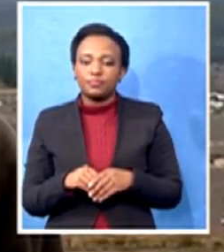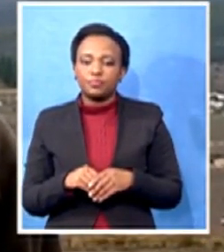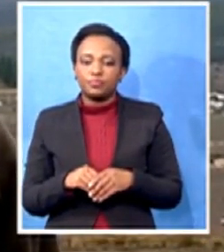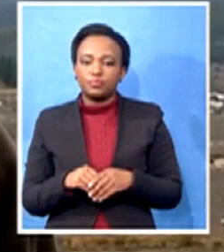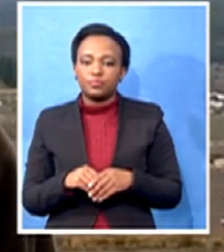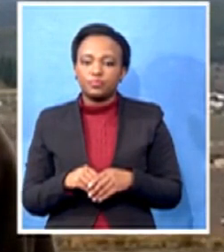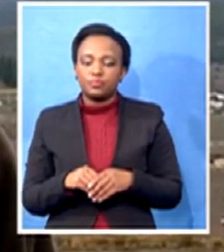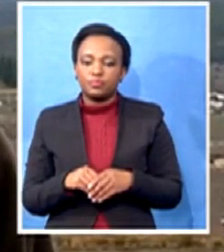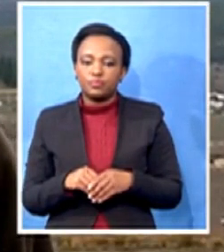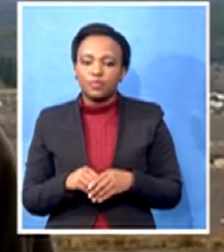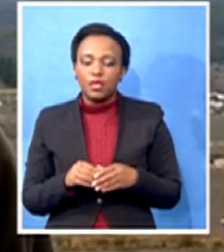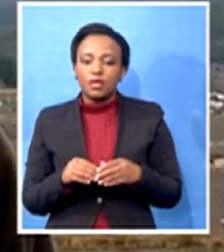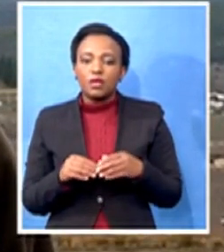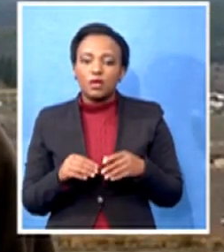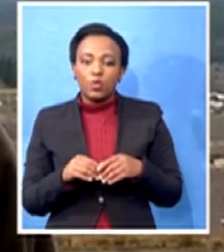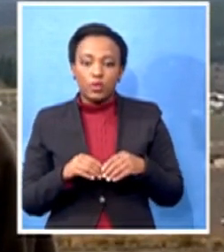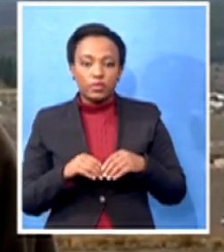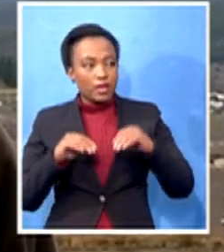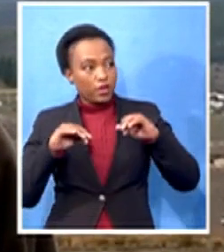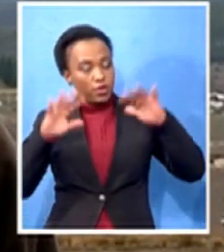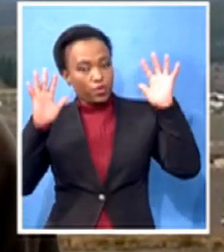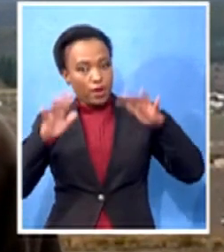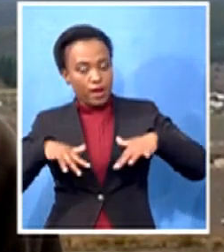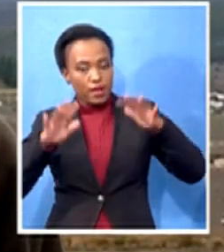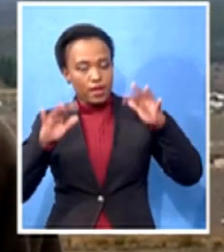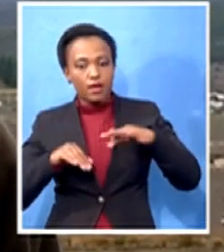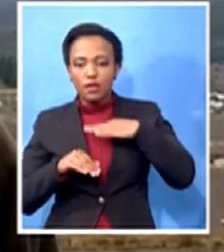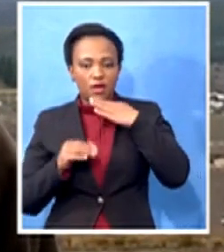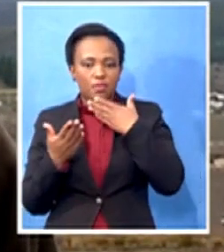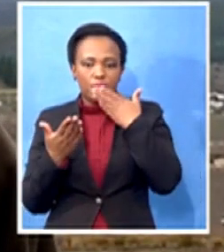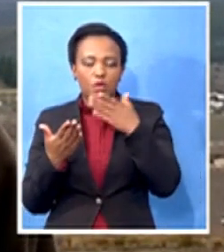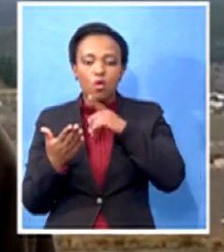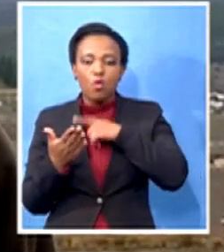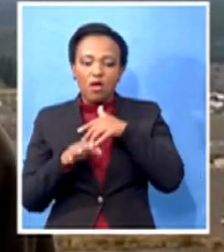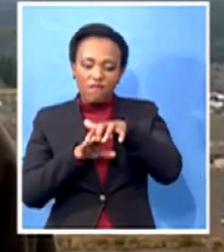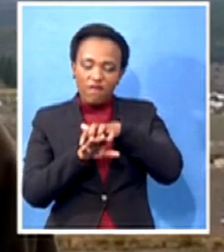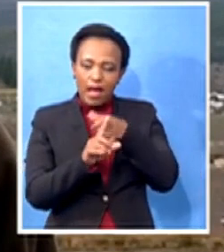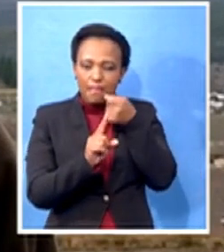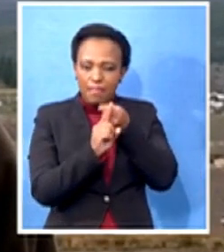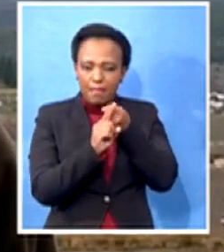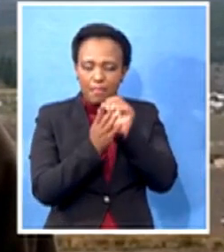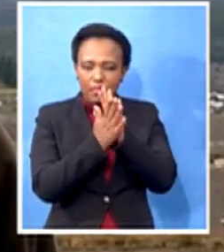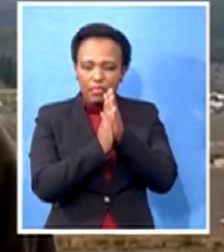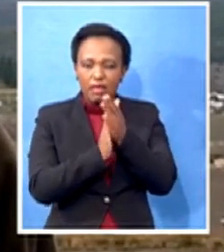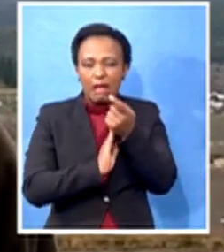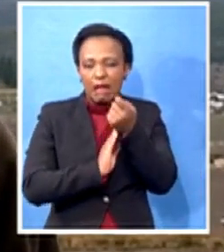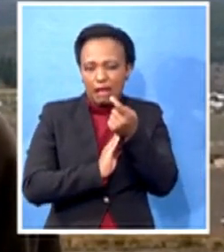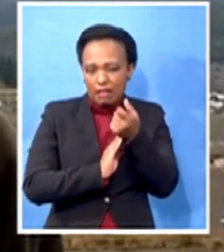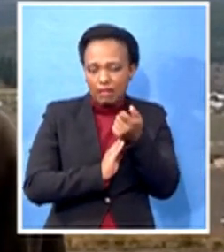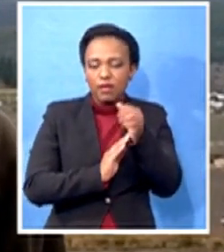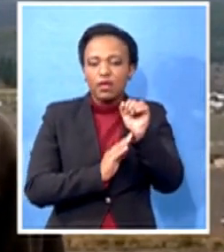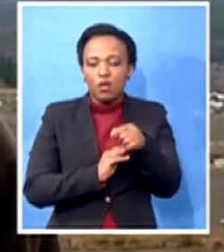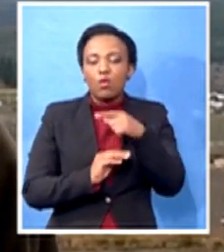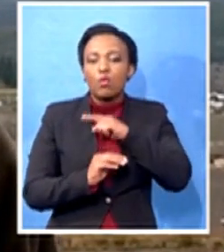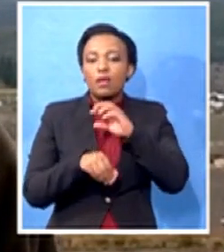is not enough. The effect it had on the farms, it is really minimal. The downside of that is when we don't get enough